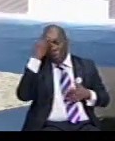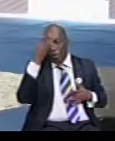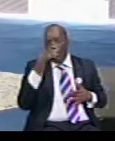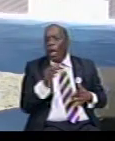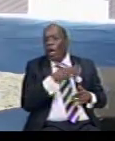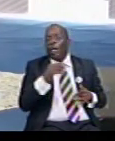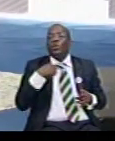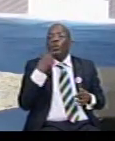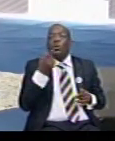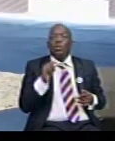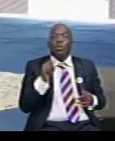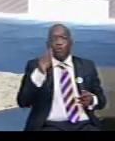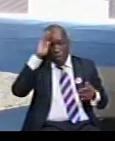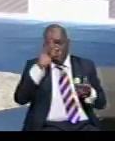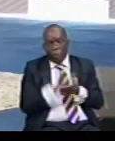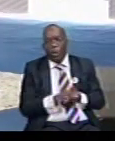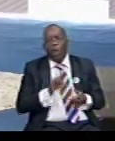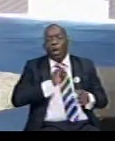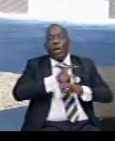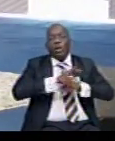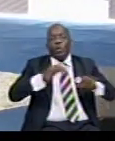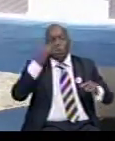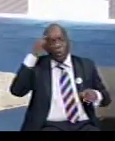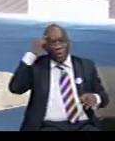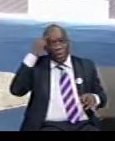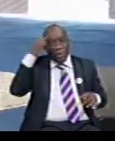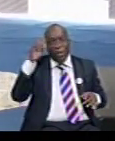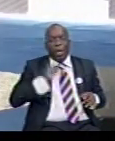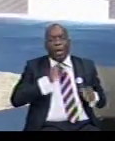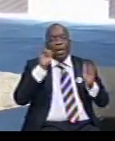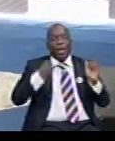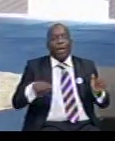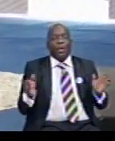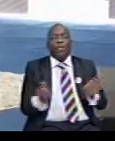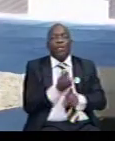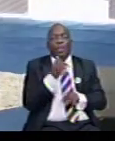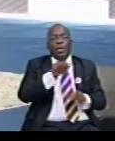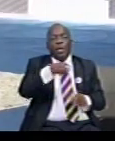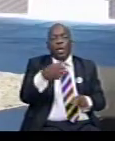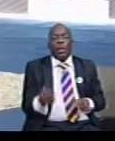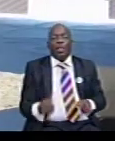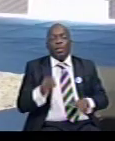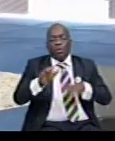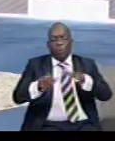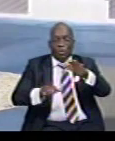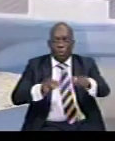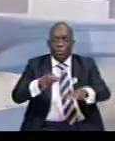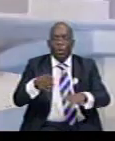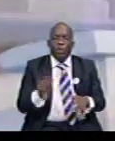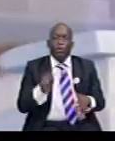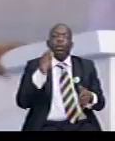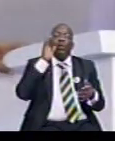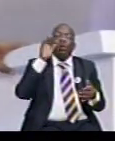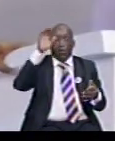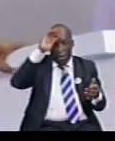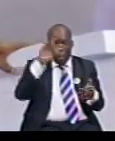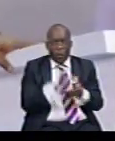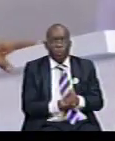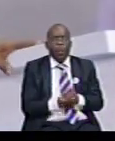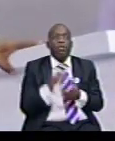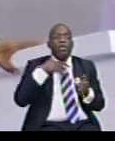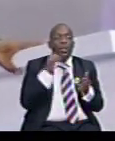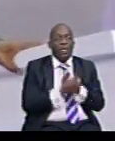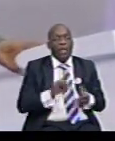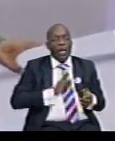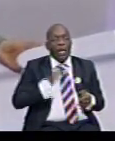I'm so sick. I don't think I can take any step." The husband said, "I'll support you. I don't want to